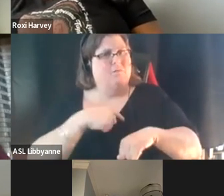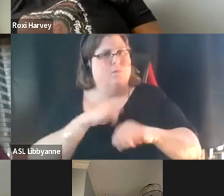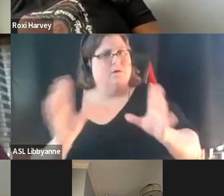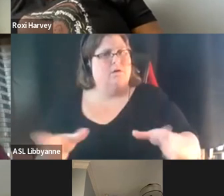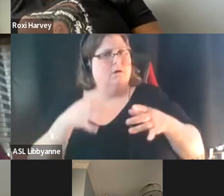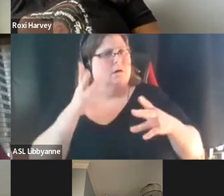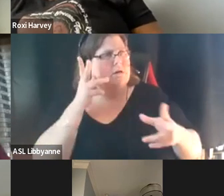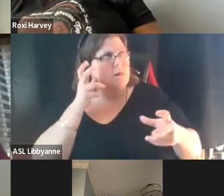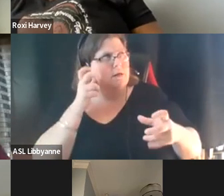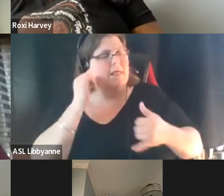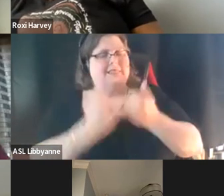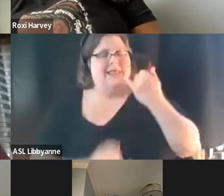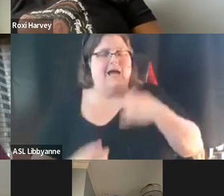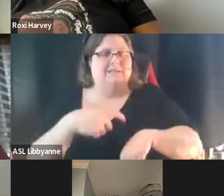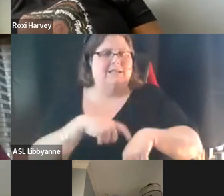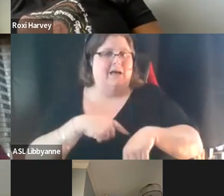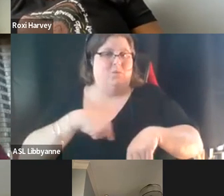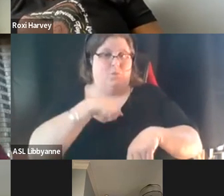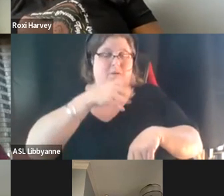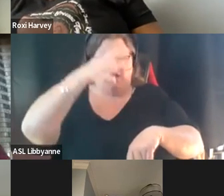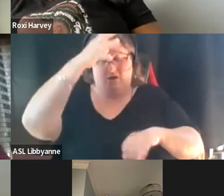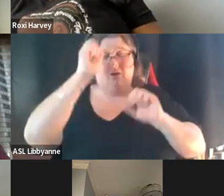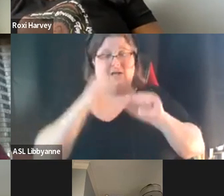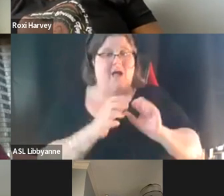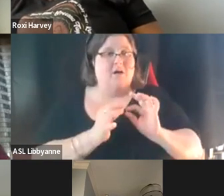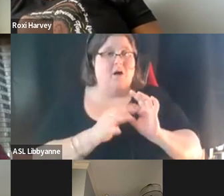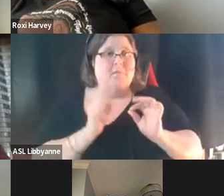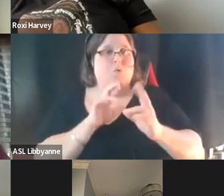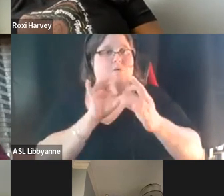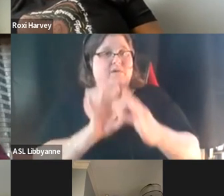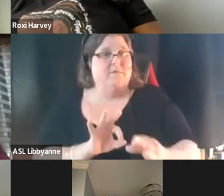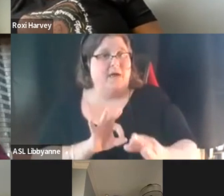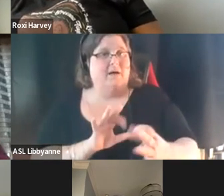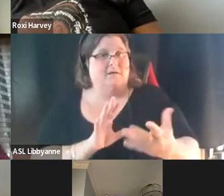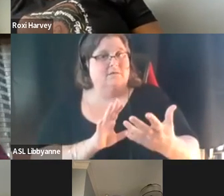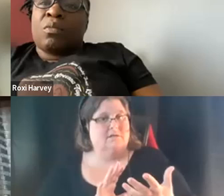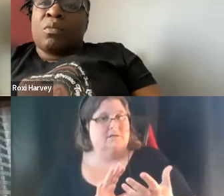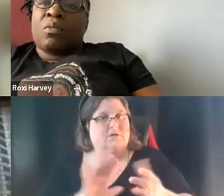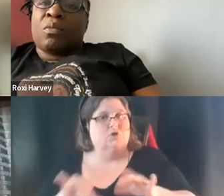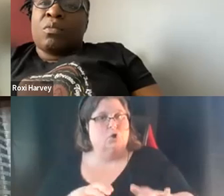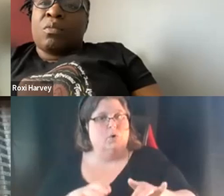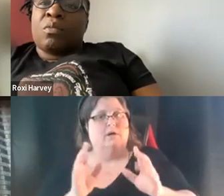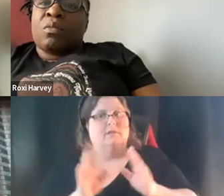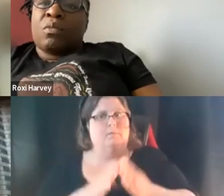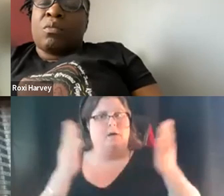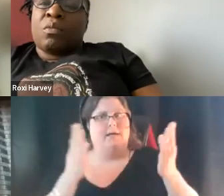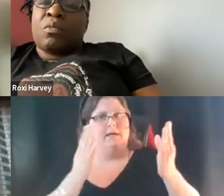parents have the ability to comment or give feedback is during a public interview